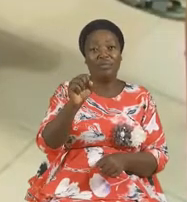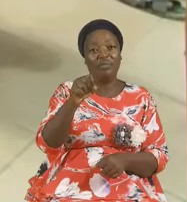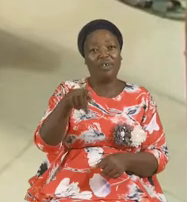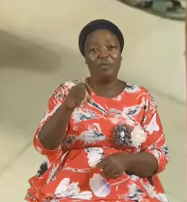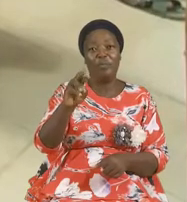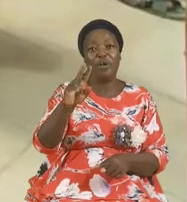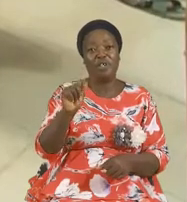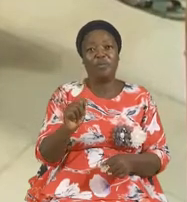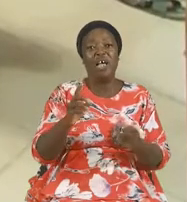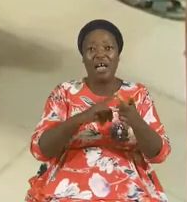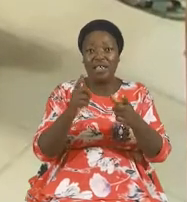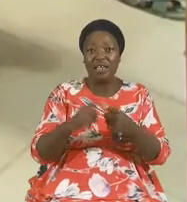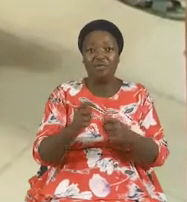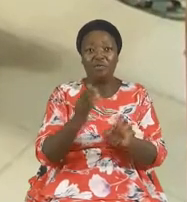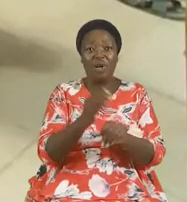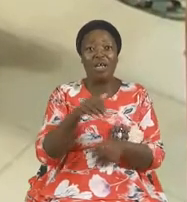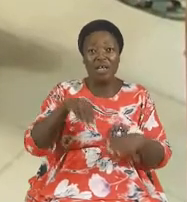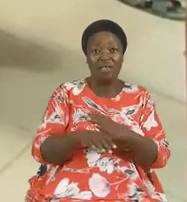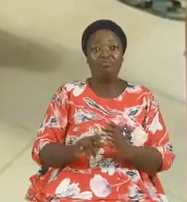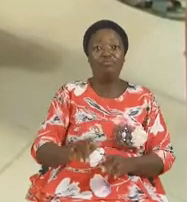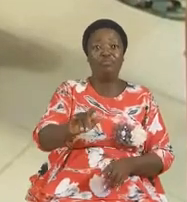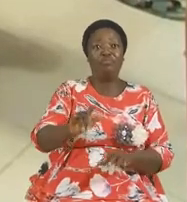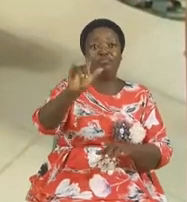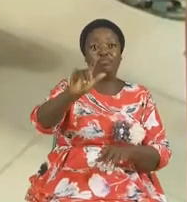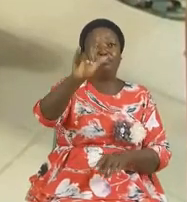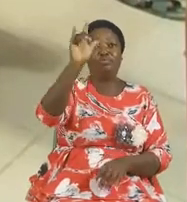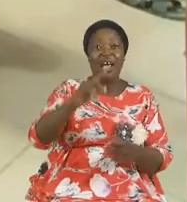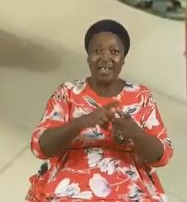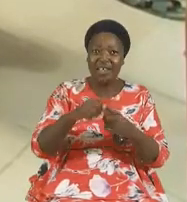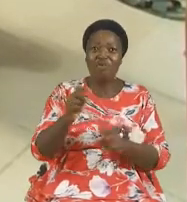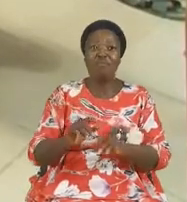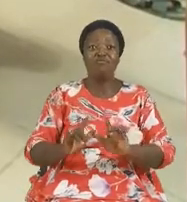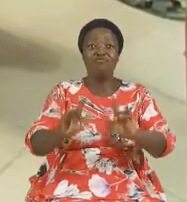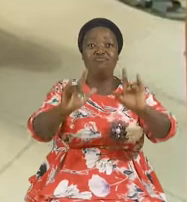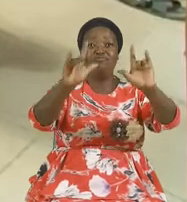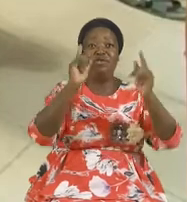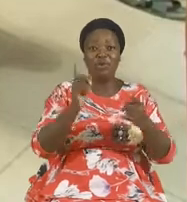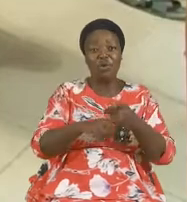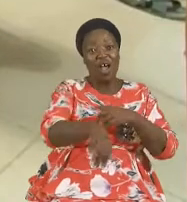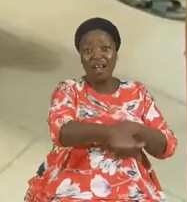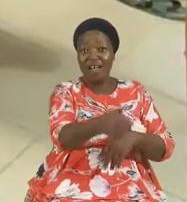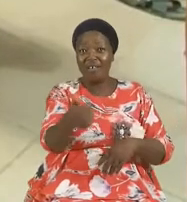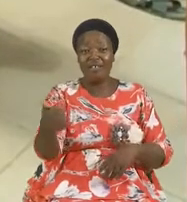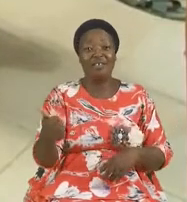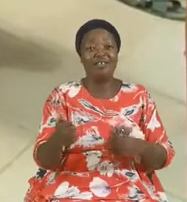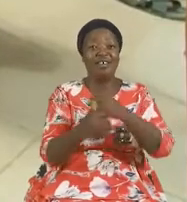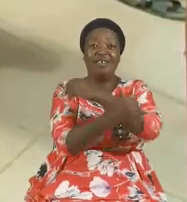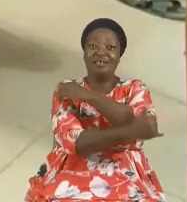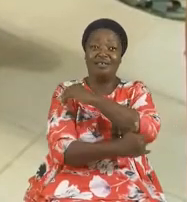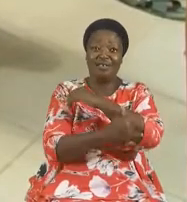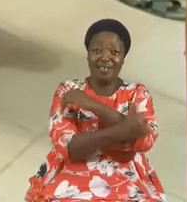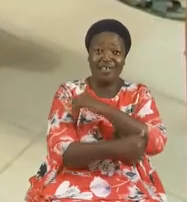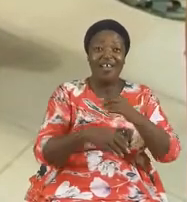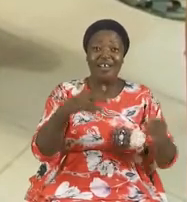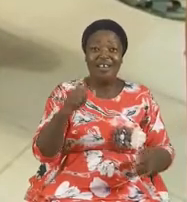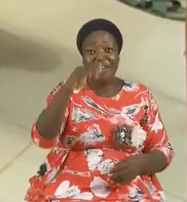passport and you get visa, and then you enter aeroplane and you are flown